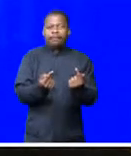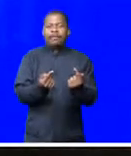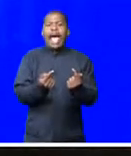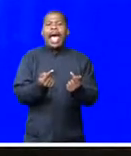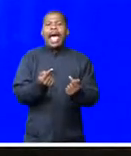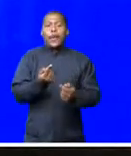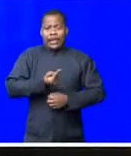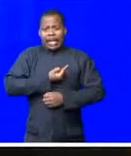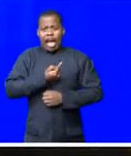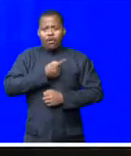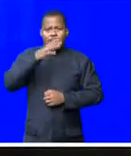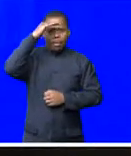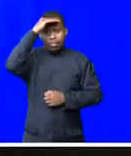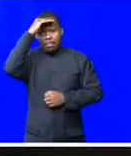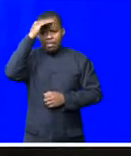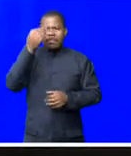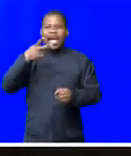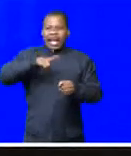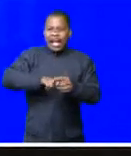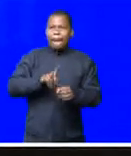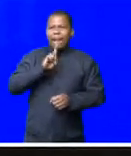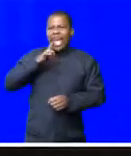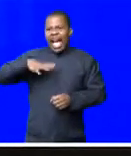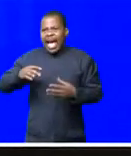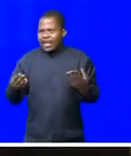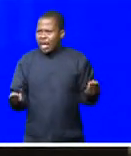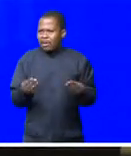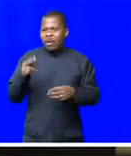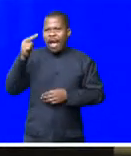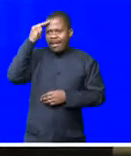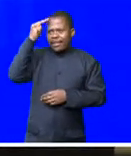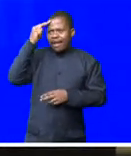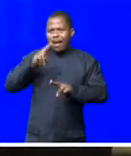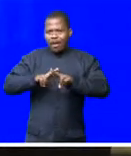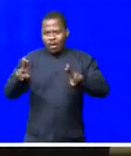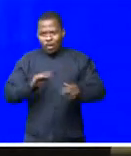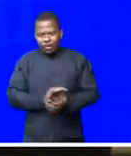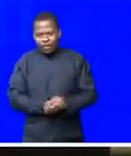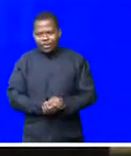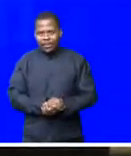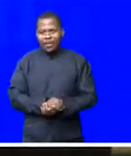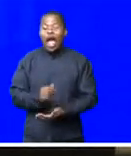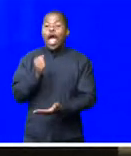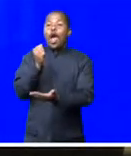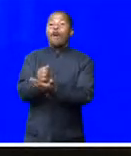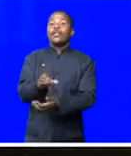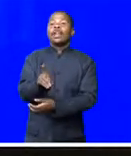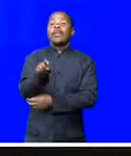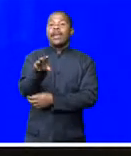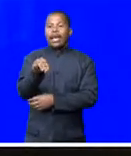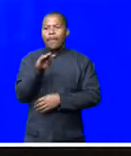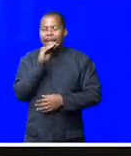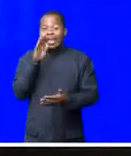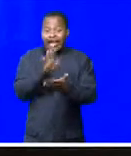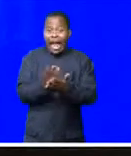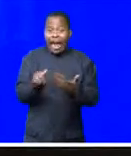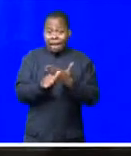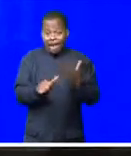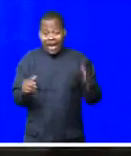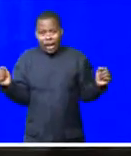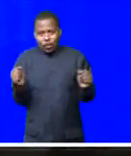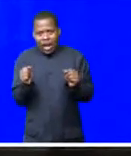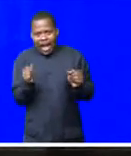or ukuthi nje nini an understand? Livenge lohhovisi leliphilandu nankulu umhlati lishumi kulenyanga